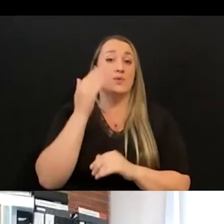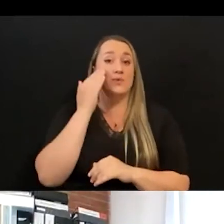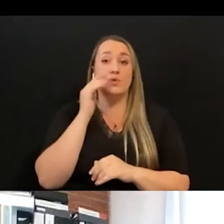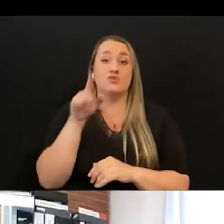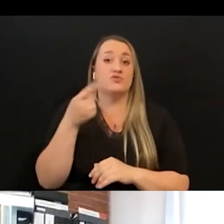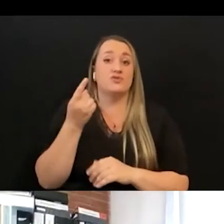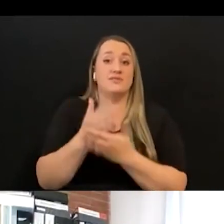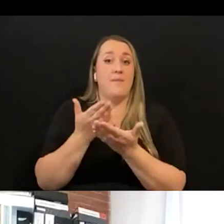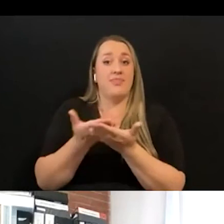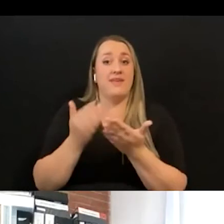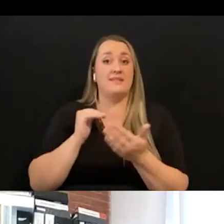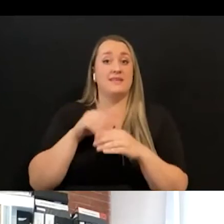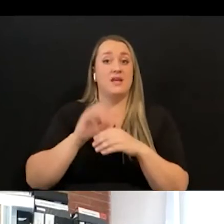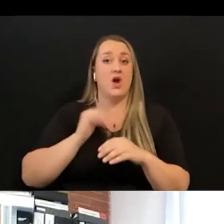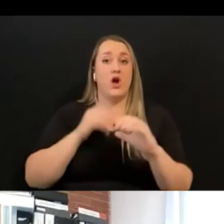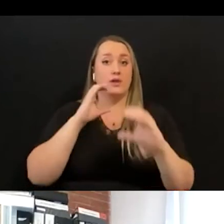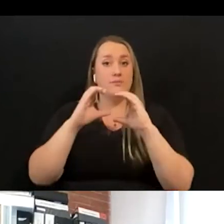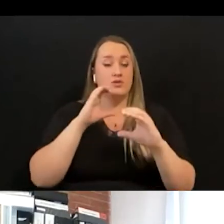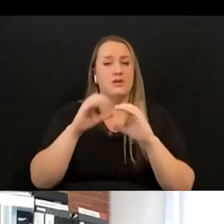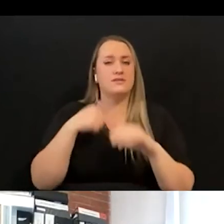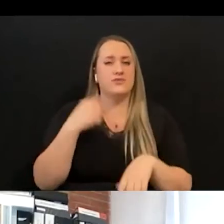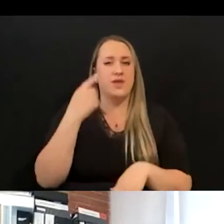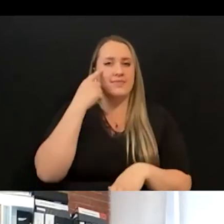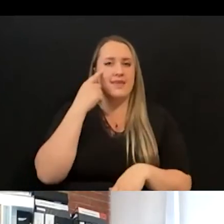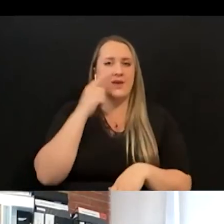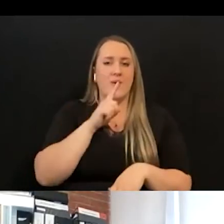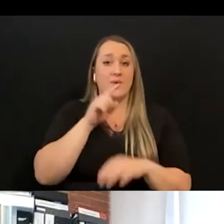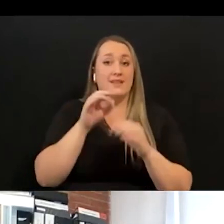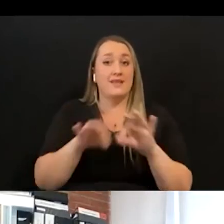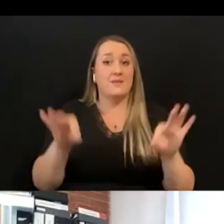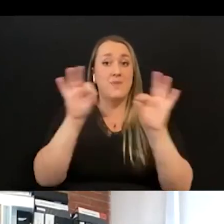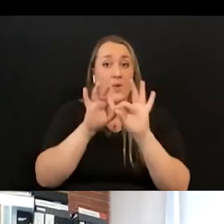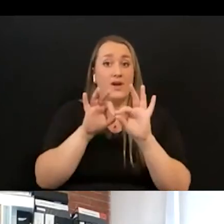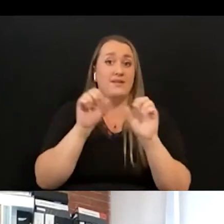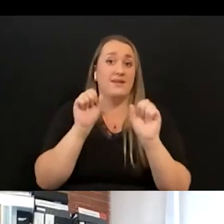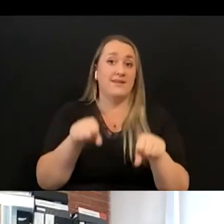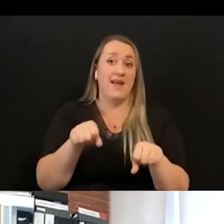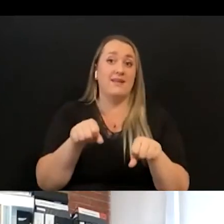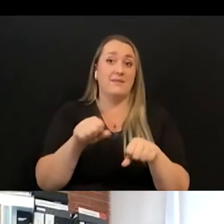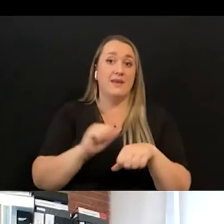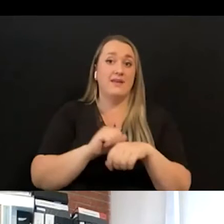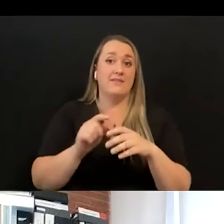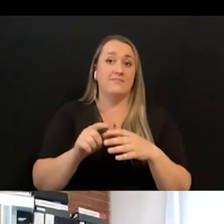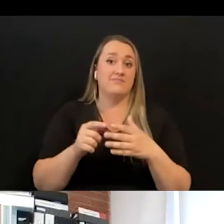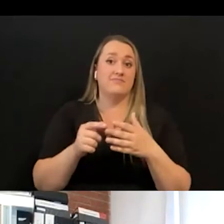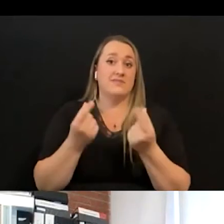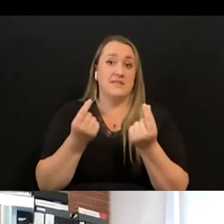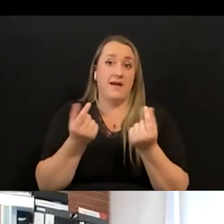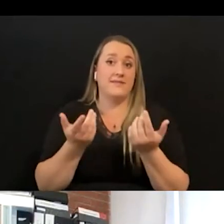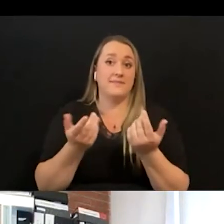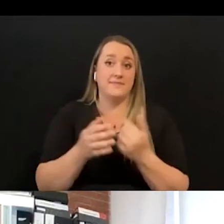in our communications that I think are really important and can be implemented